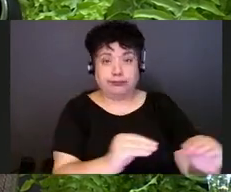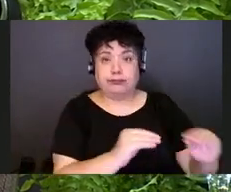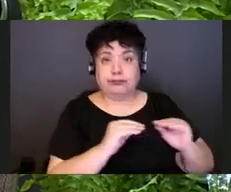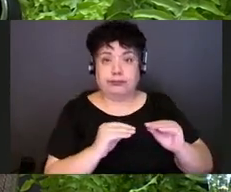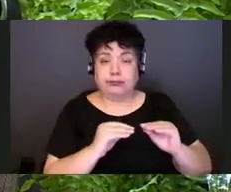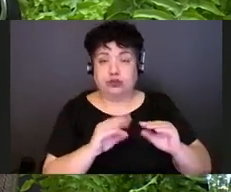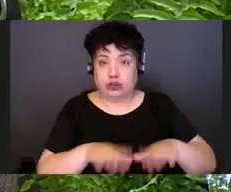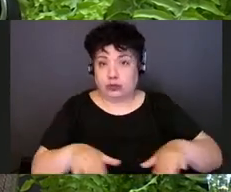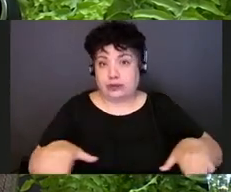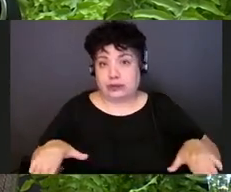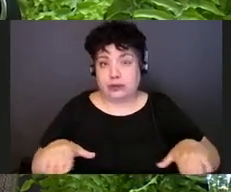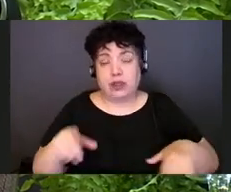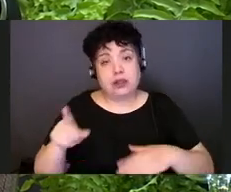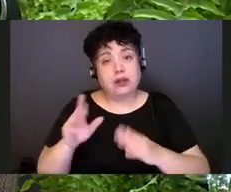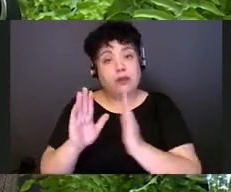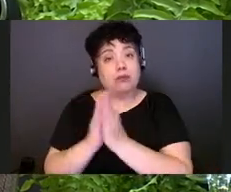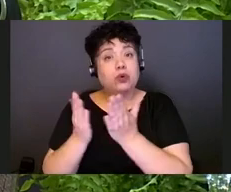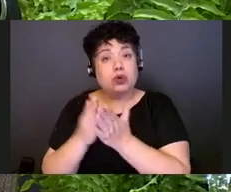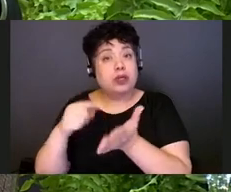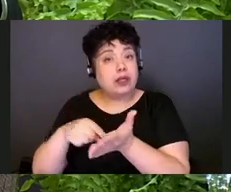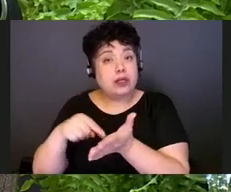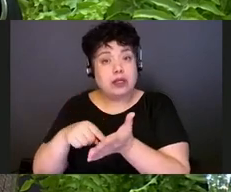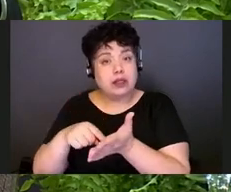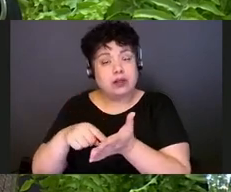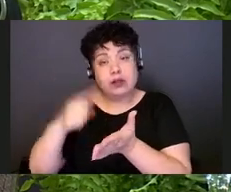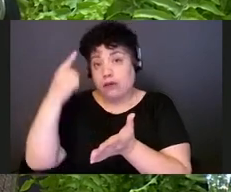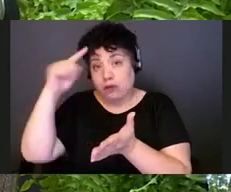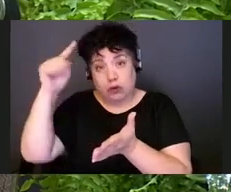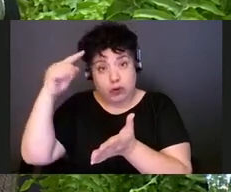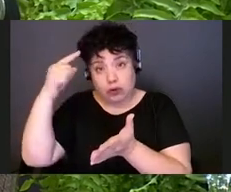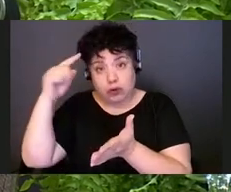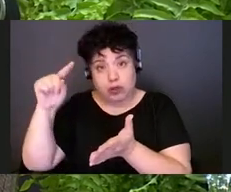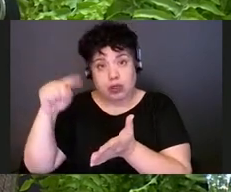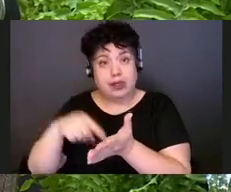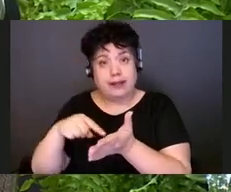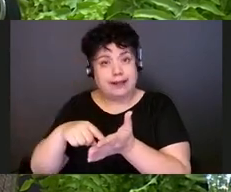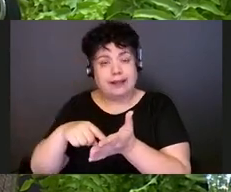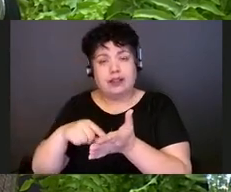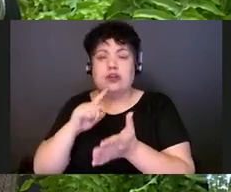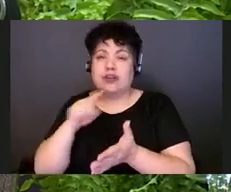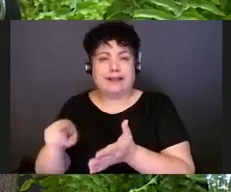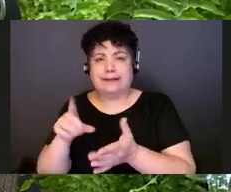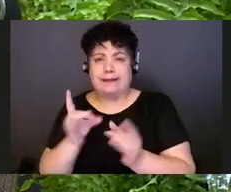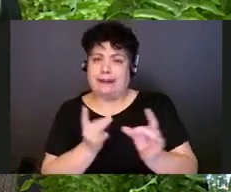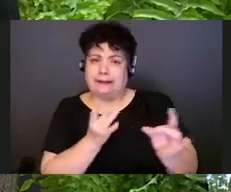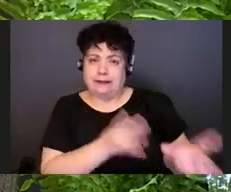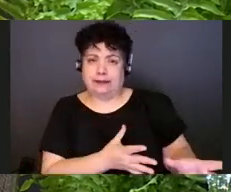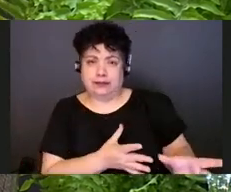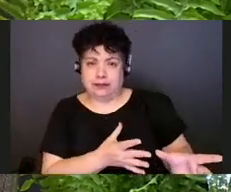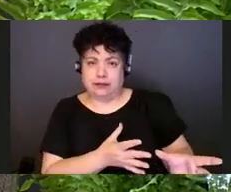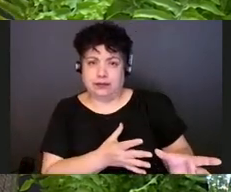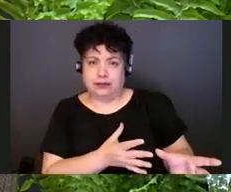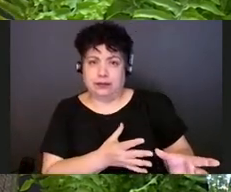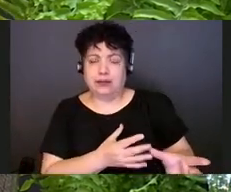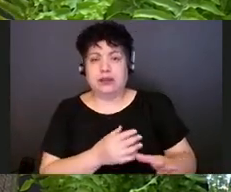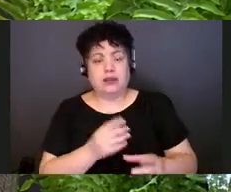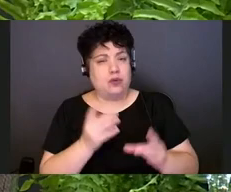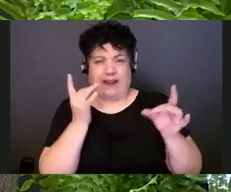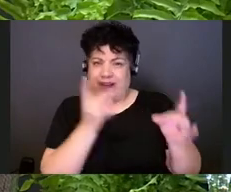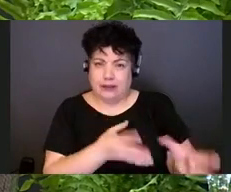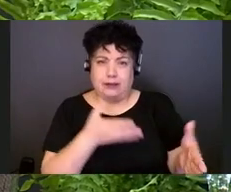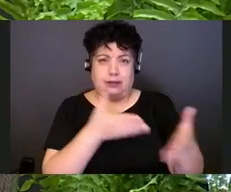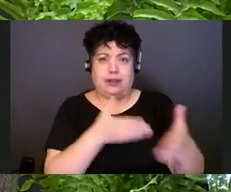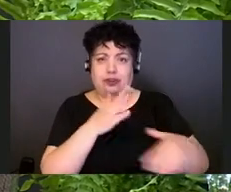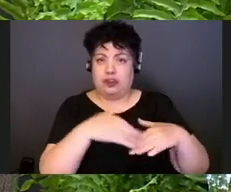written, designed to really create so much hate towards our people. Mm-hmm. So here you are in a classroom,